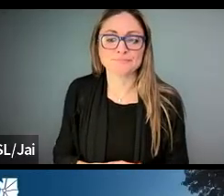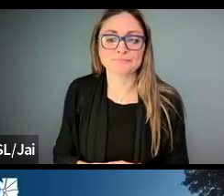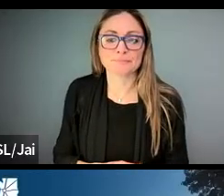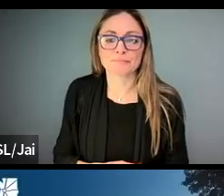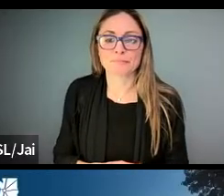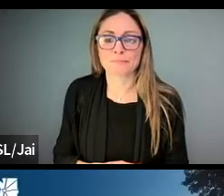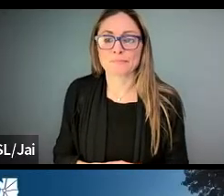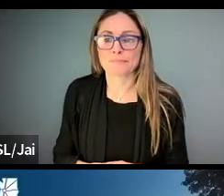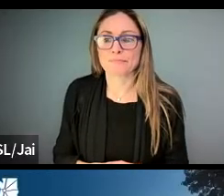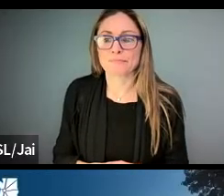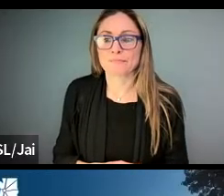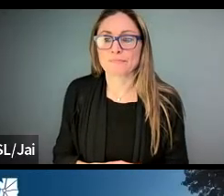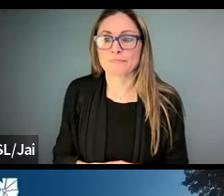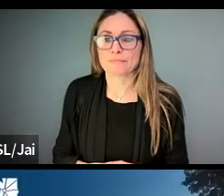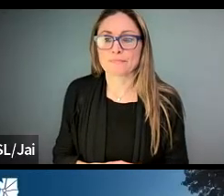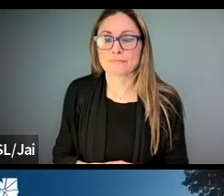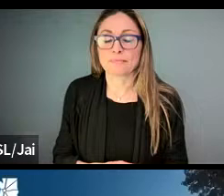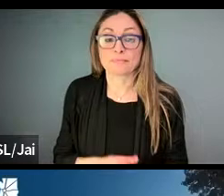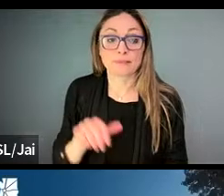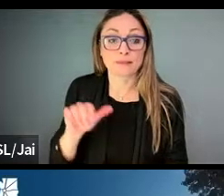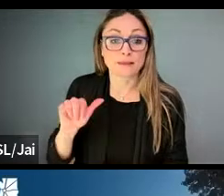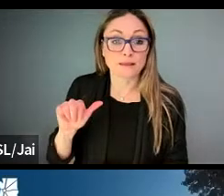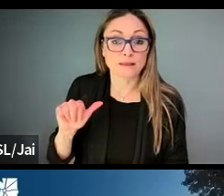And how about Alicia?